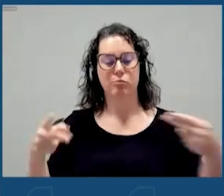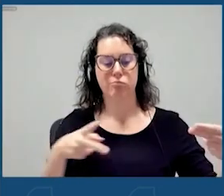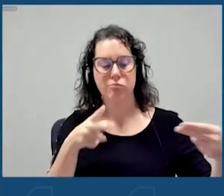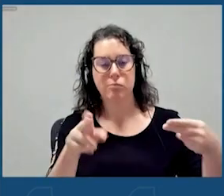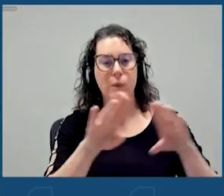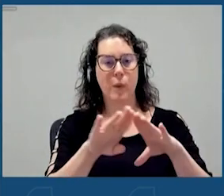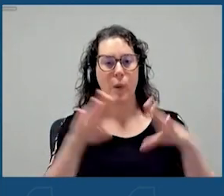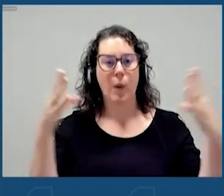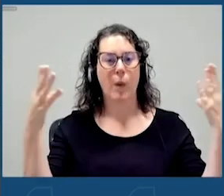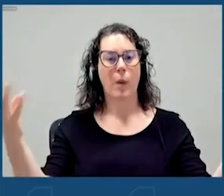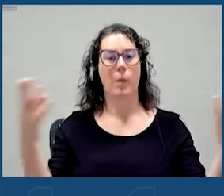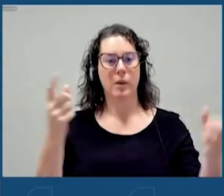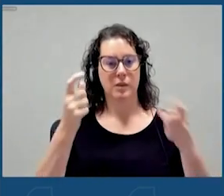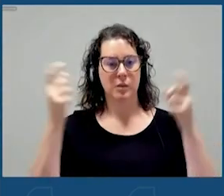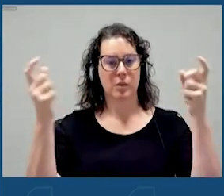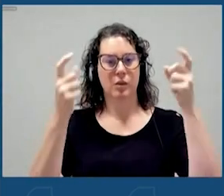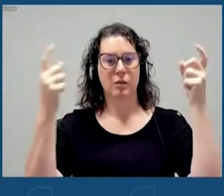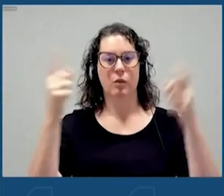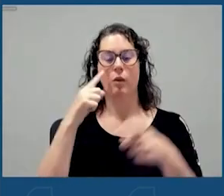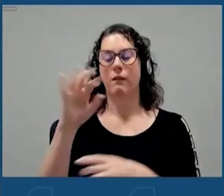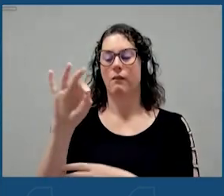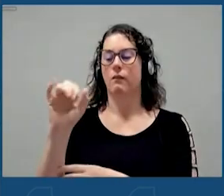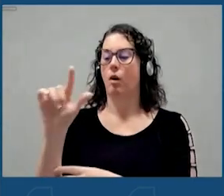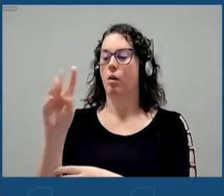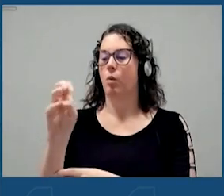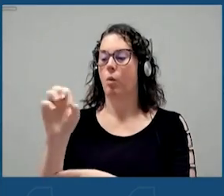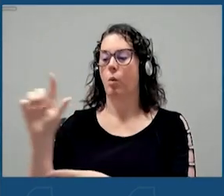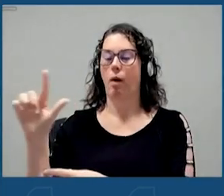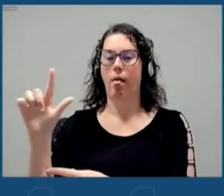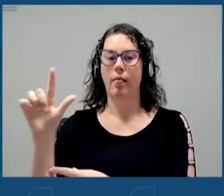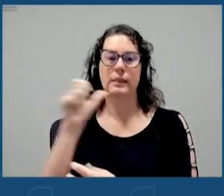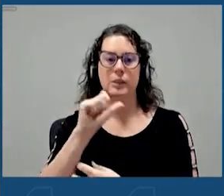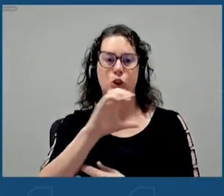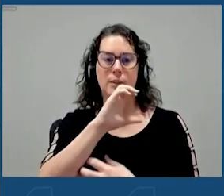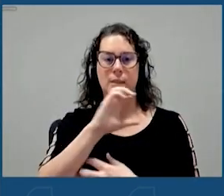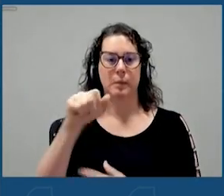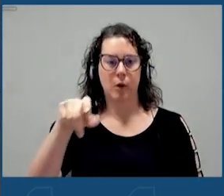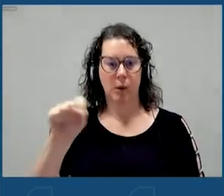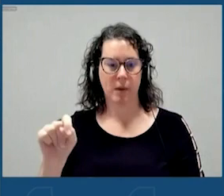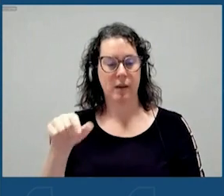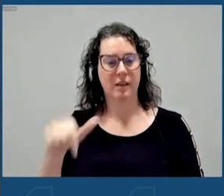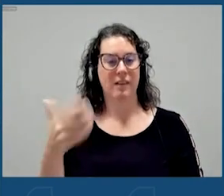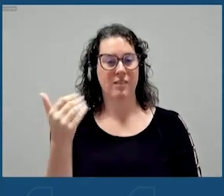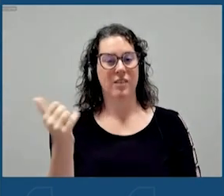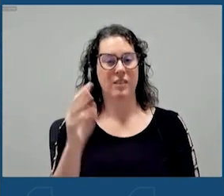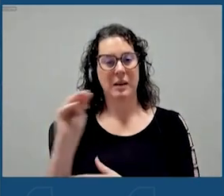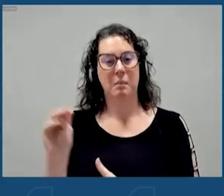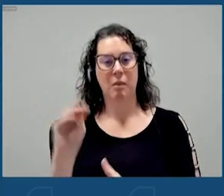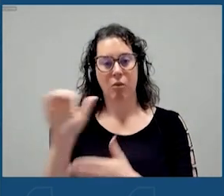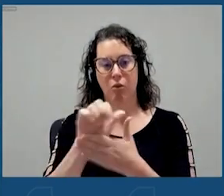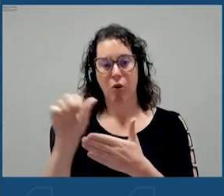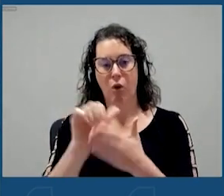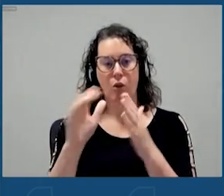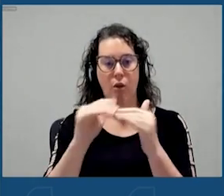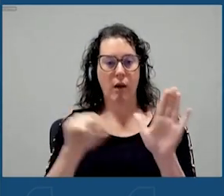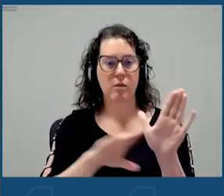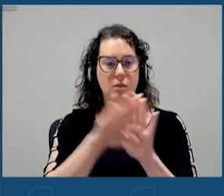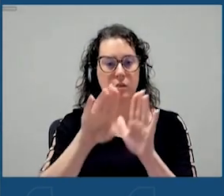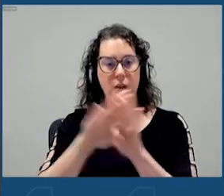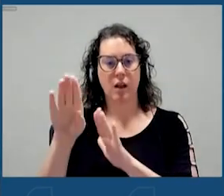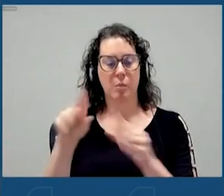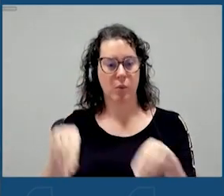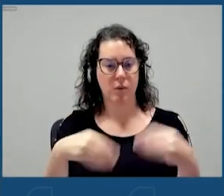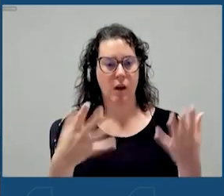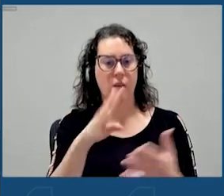of Folwell Senior Apartments. This $15 million housing development provides 44 units